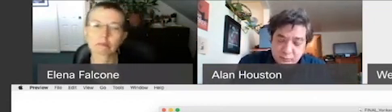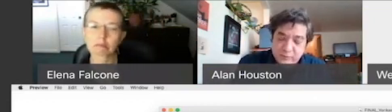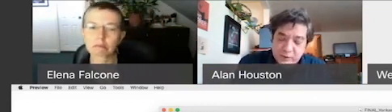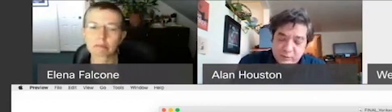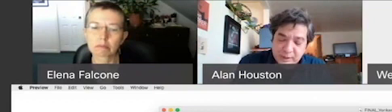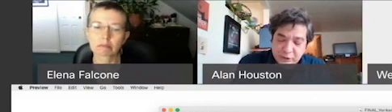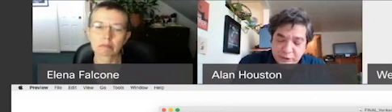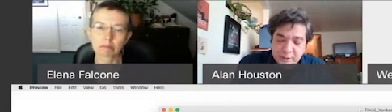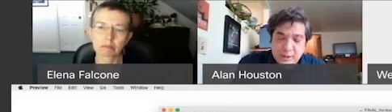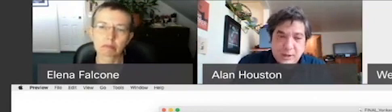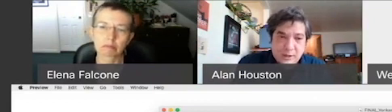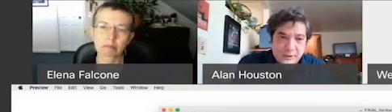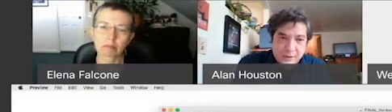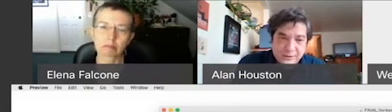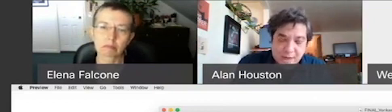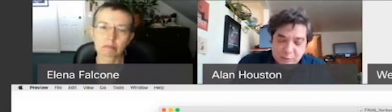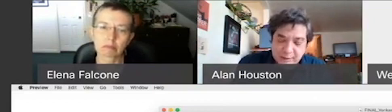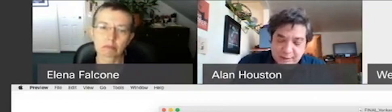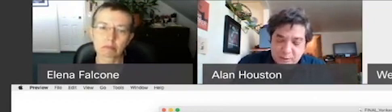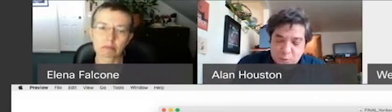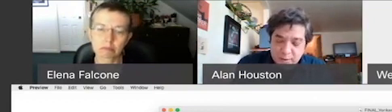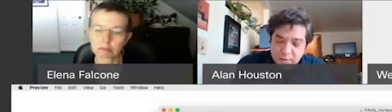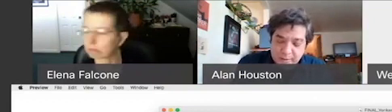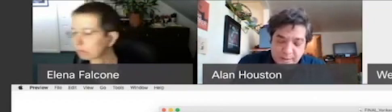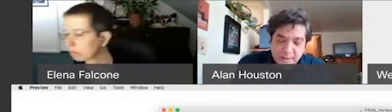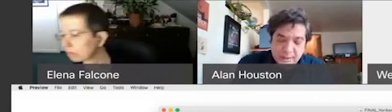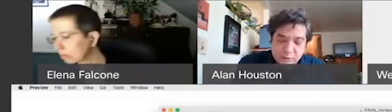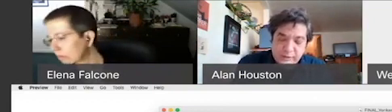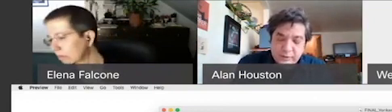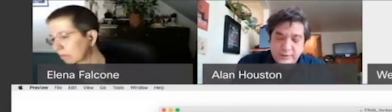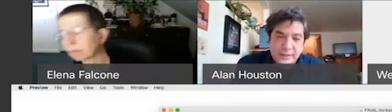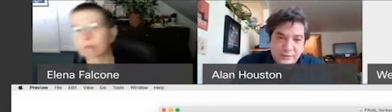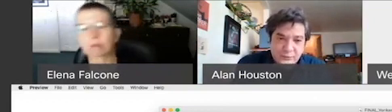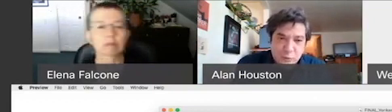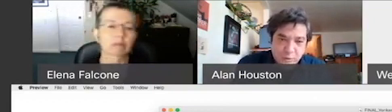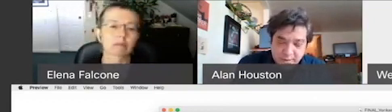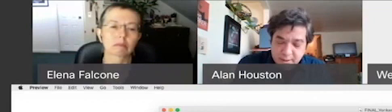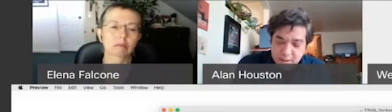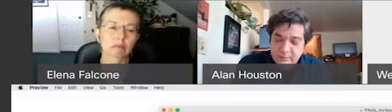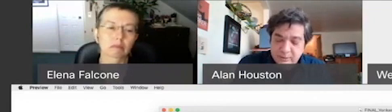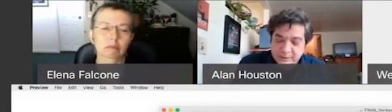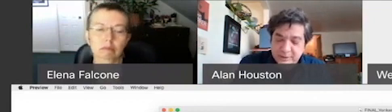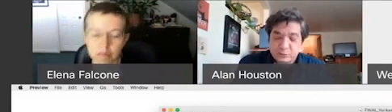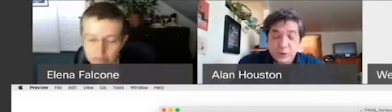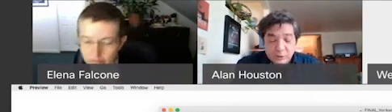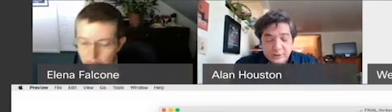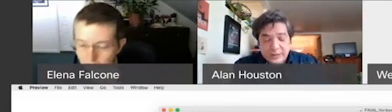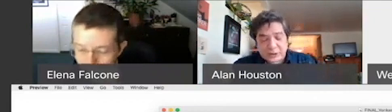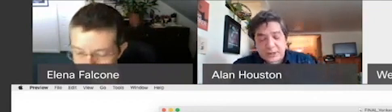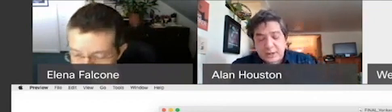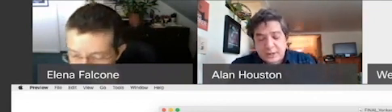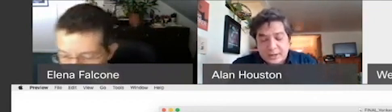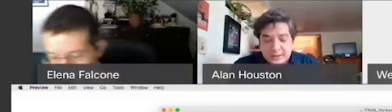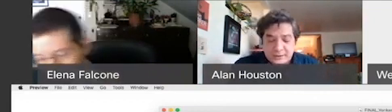branch of the Yonkers Library will be early voting sites for the upcoming presidential primary election. And